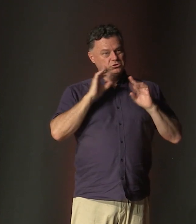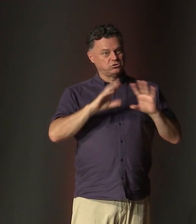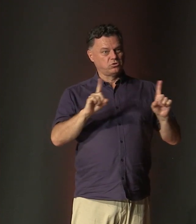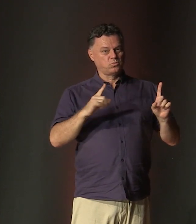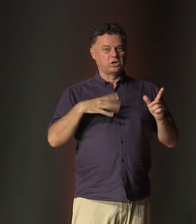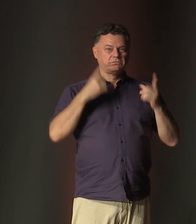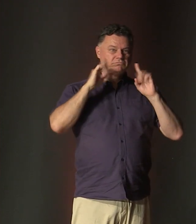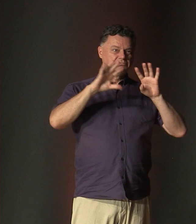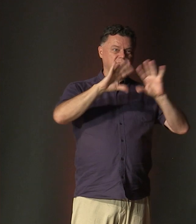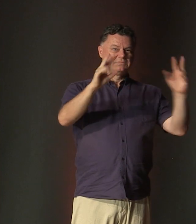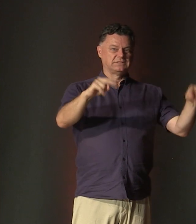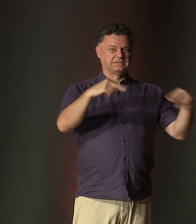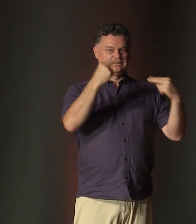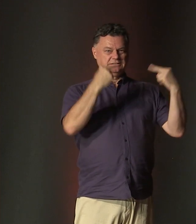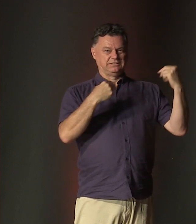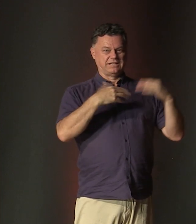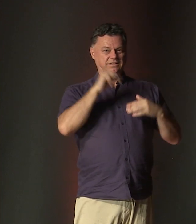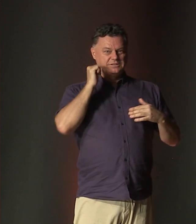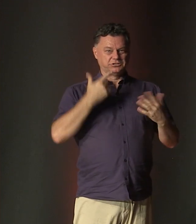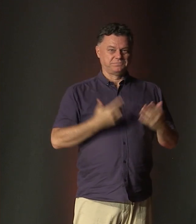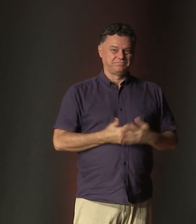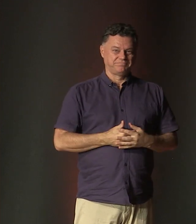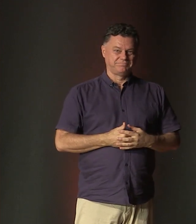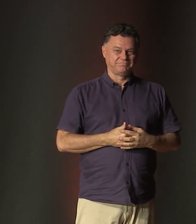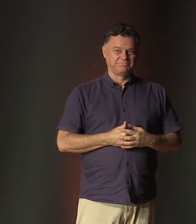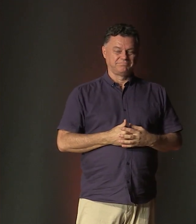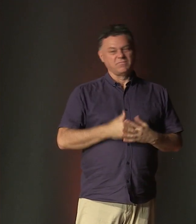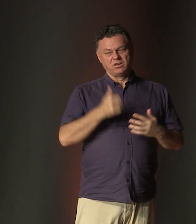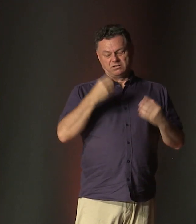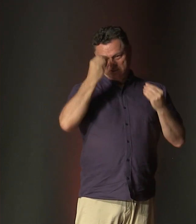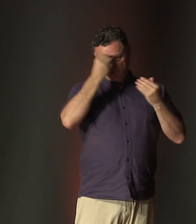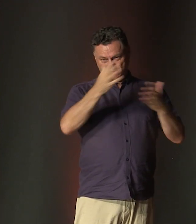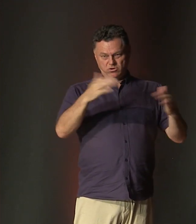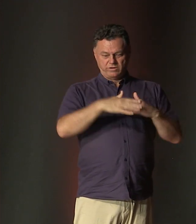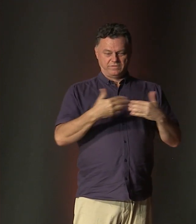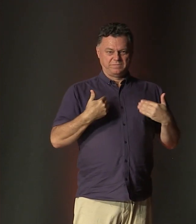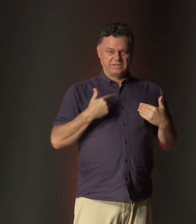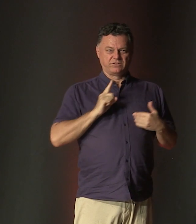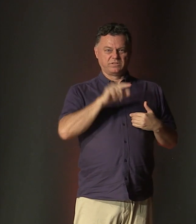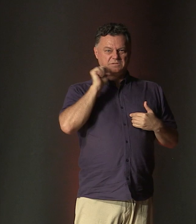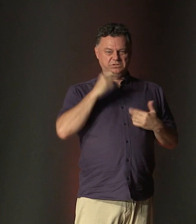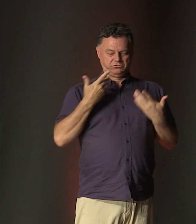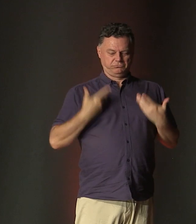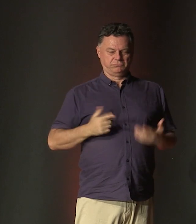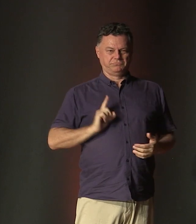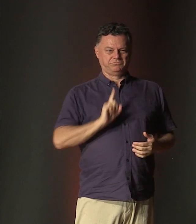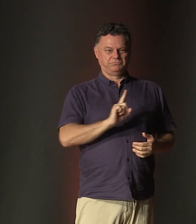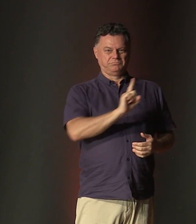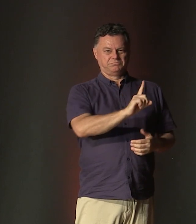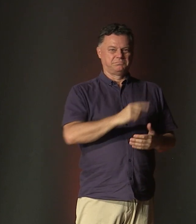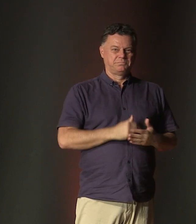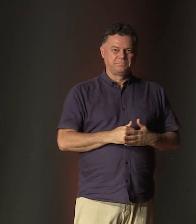about what you want others to see, what you want others to know about you. You